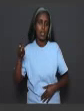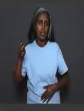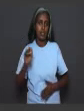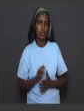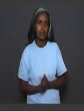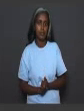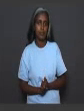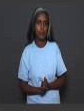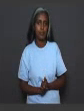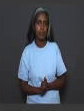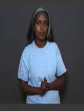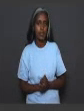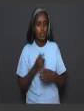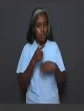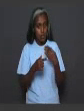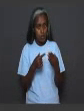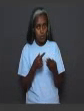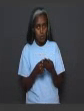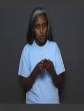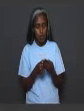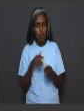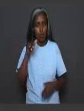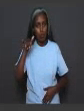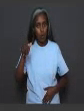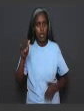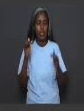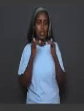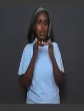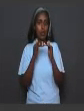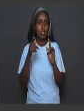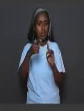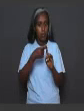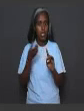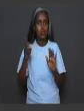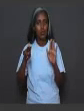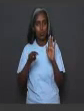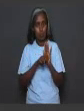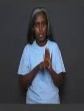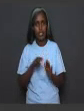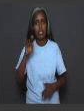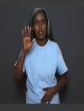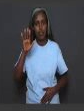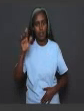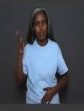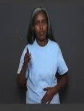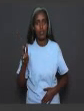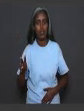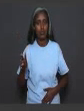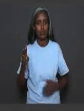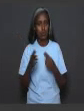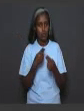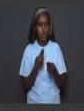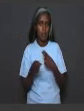x. So, y equals plus or minus 5 over